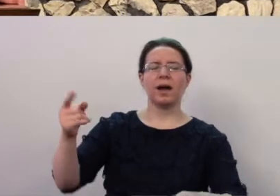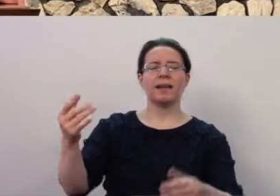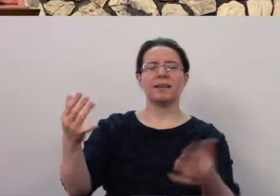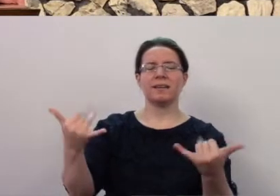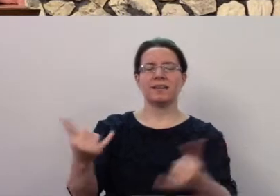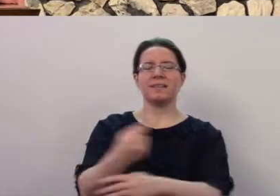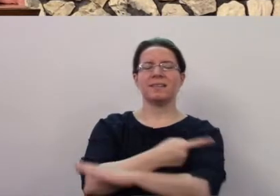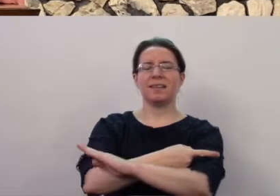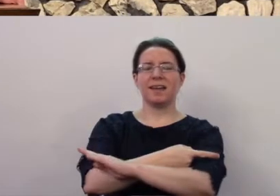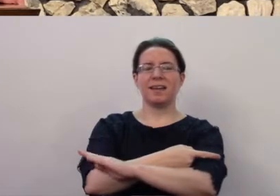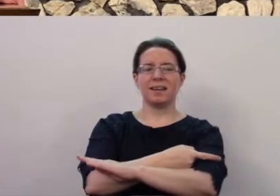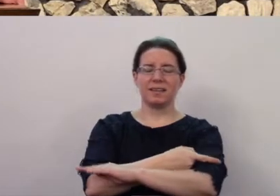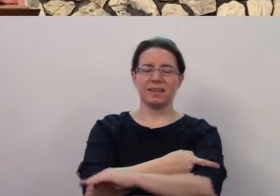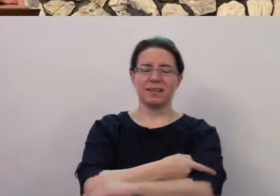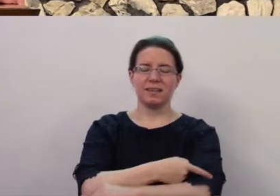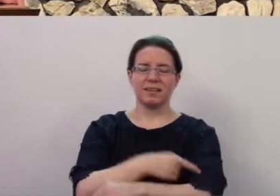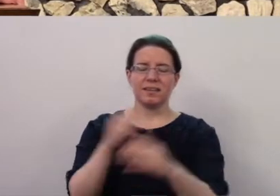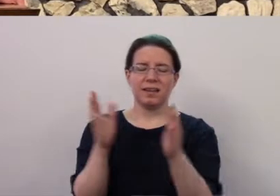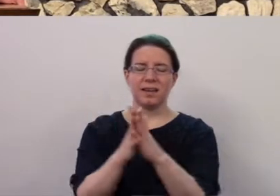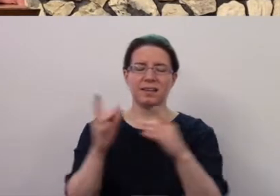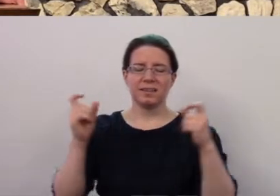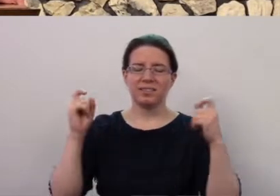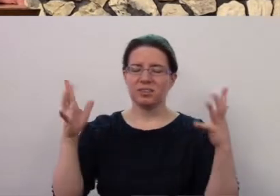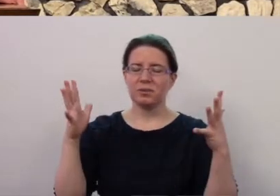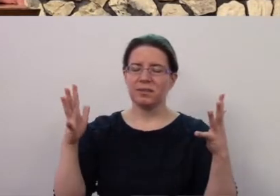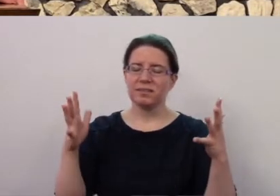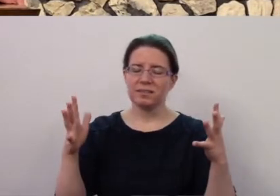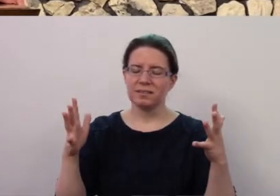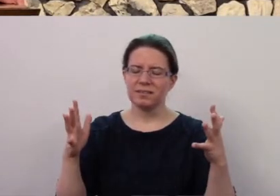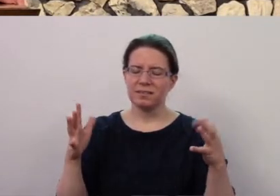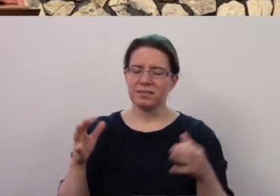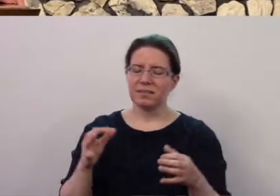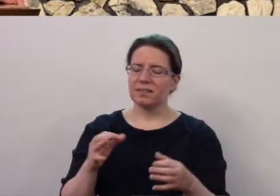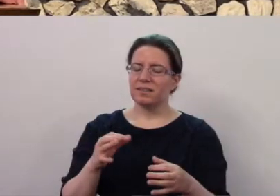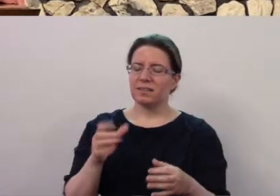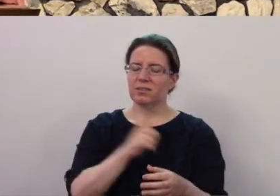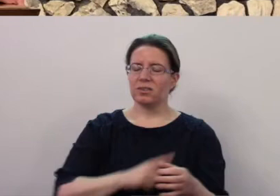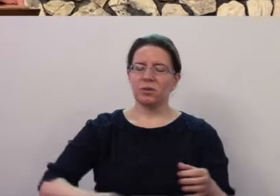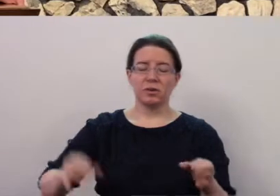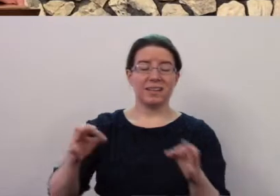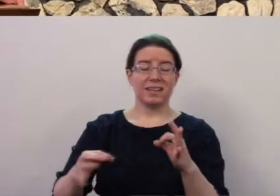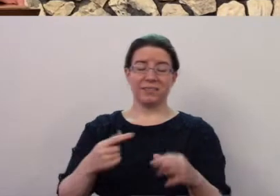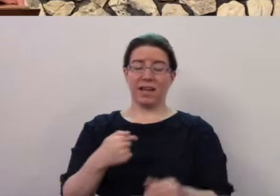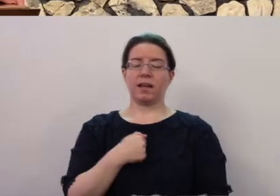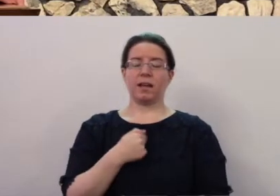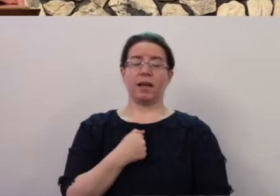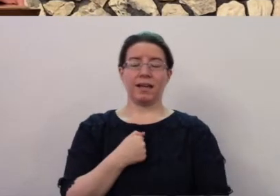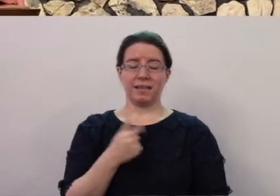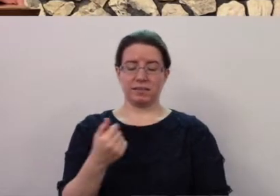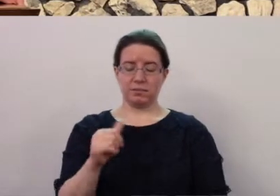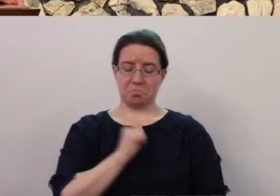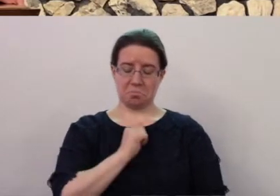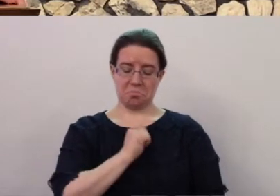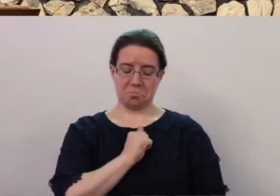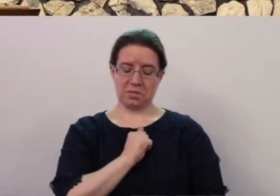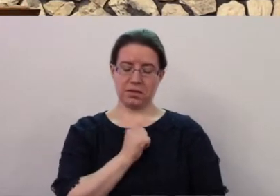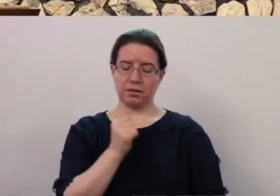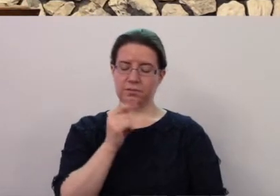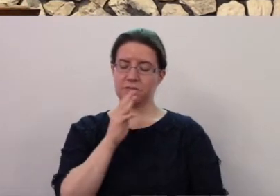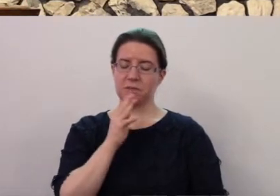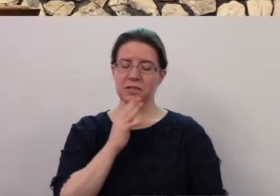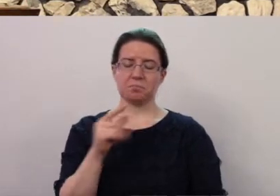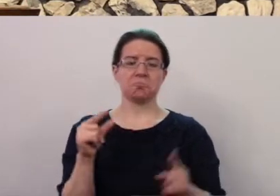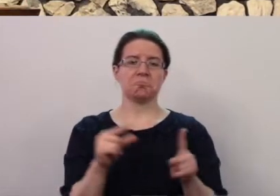somebody today. Yes. Hallelujah. Amen. Yes, Lord. Hallelujah. Because if I speak, Lord, it's just going to